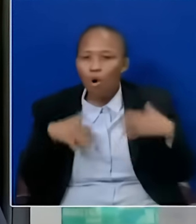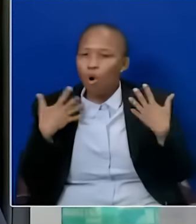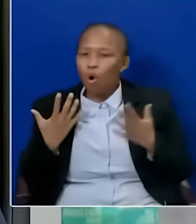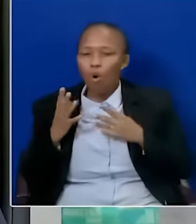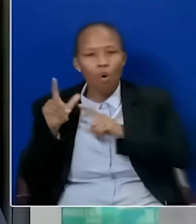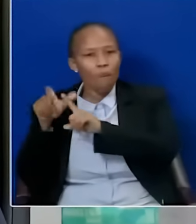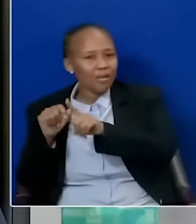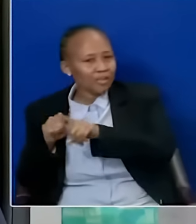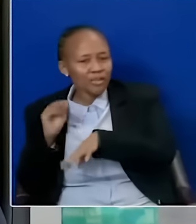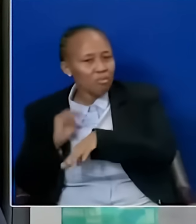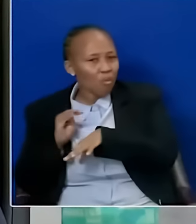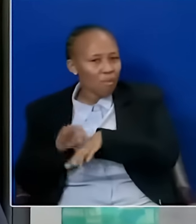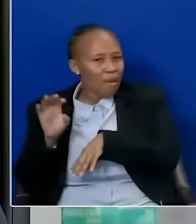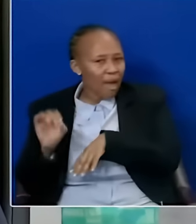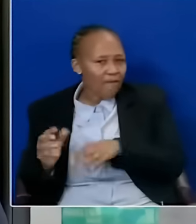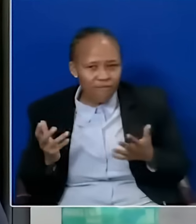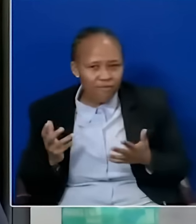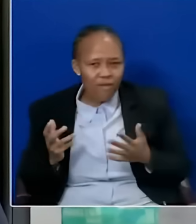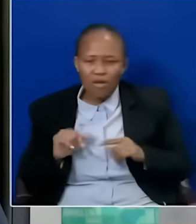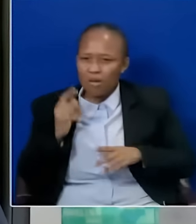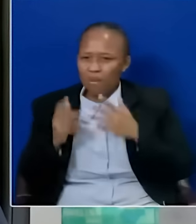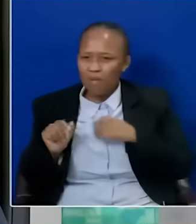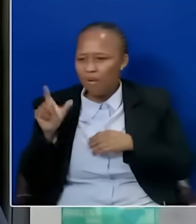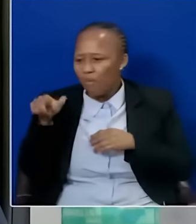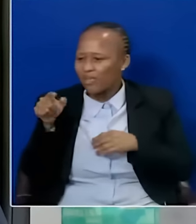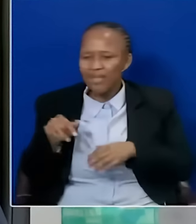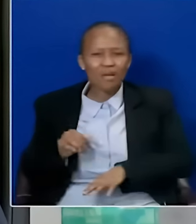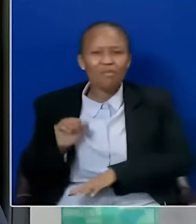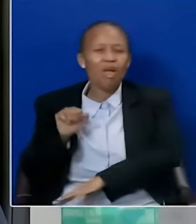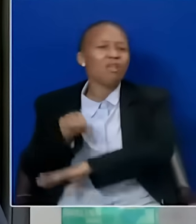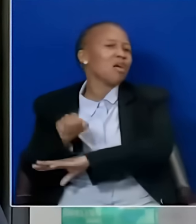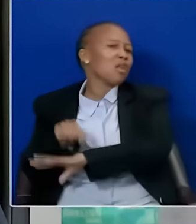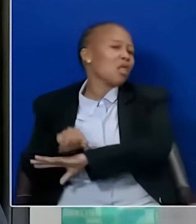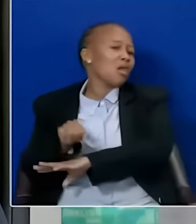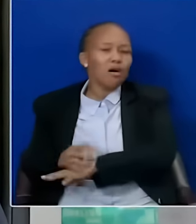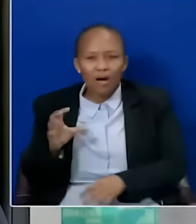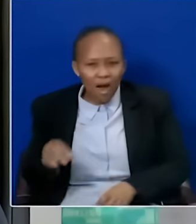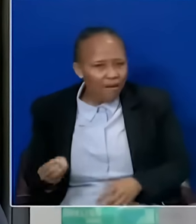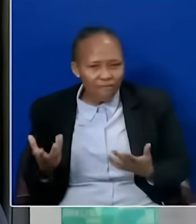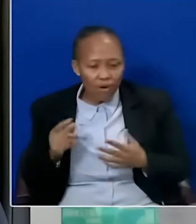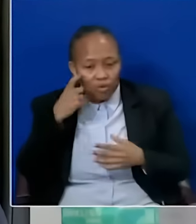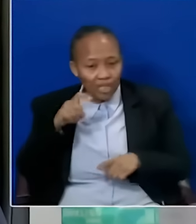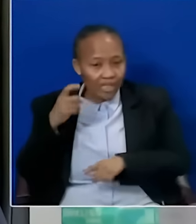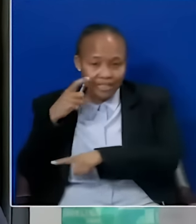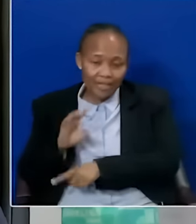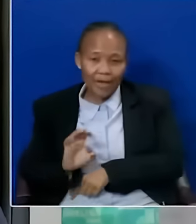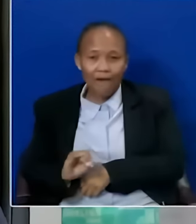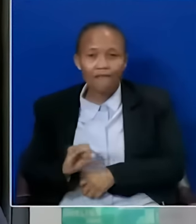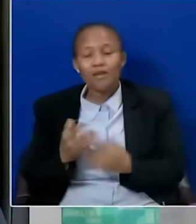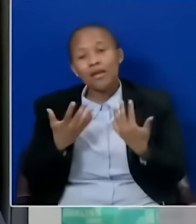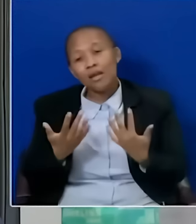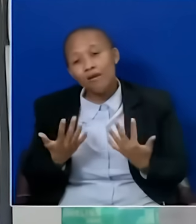Is he or she negligent? Or only investigation can then point out the next course of action,